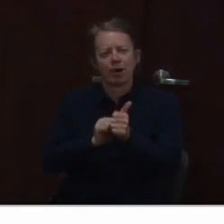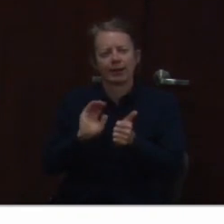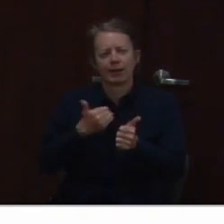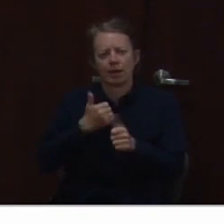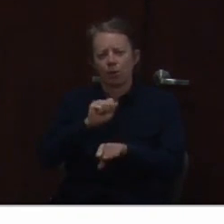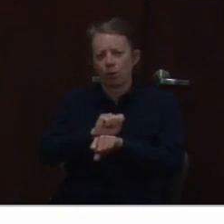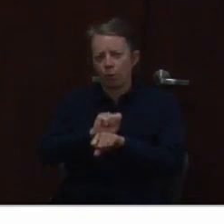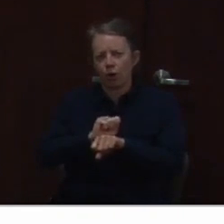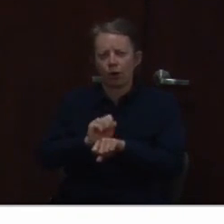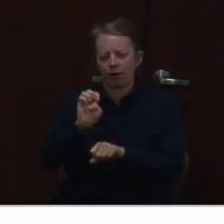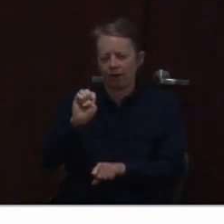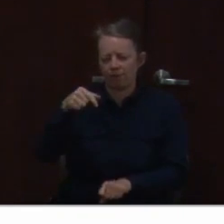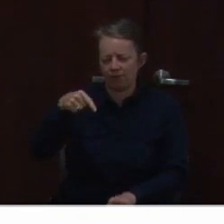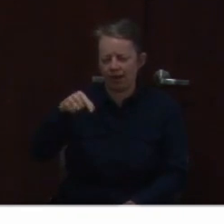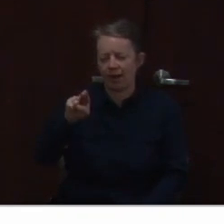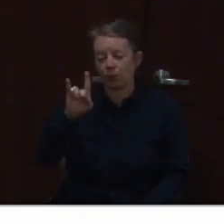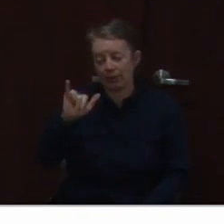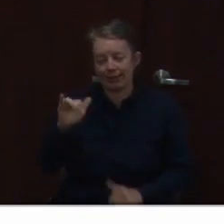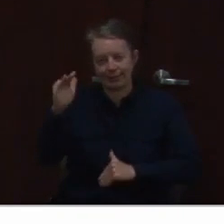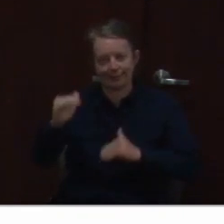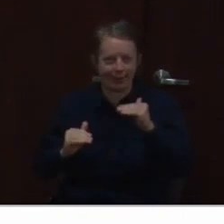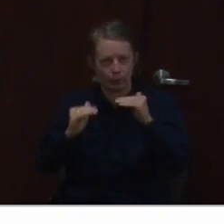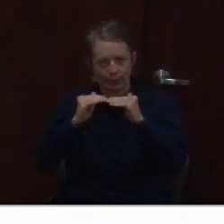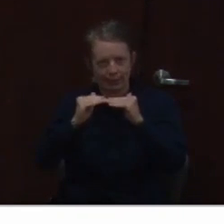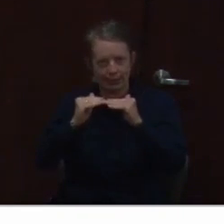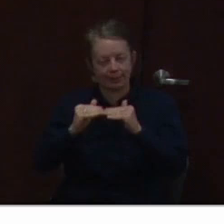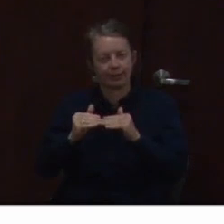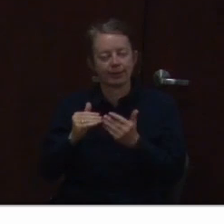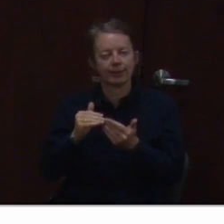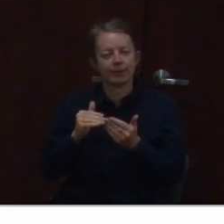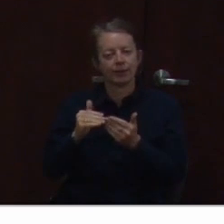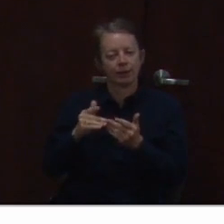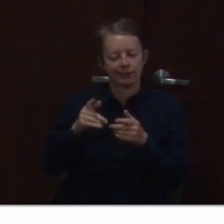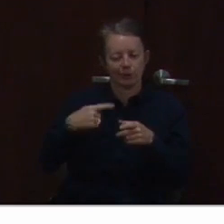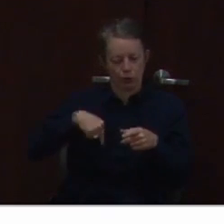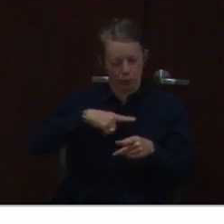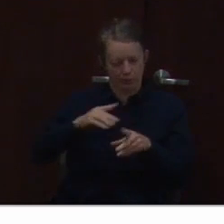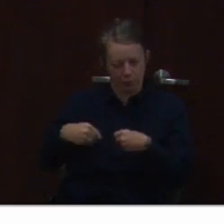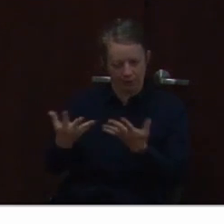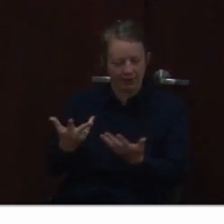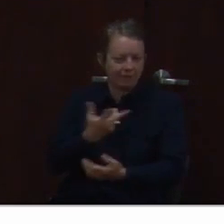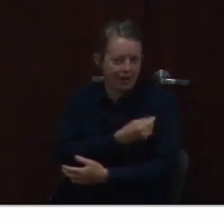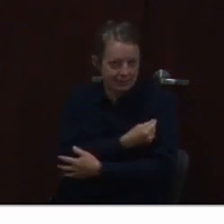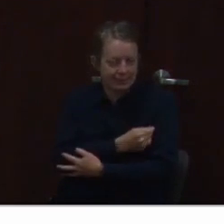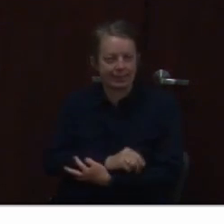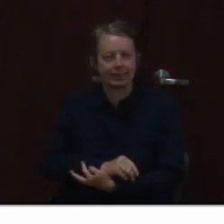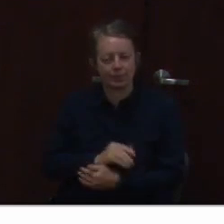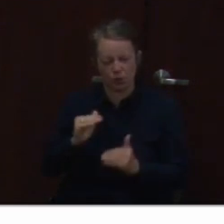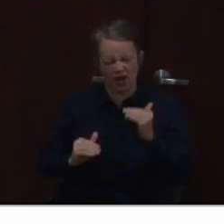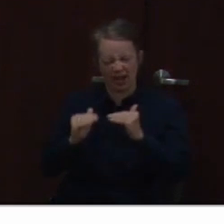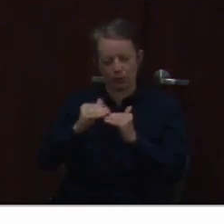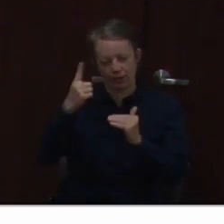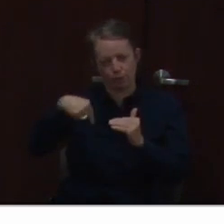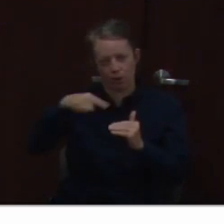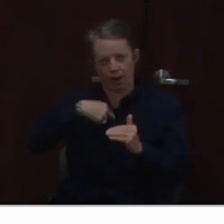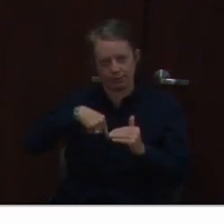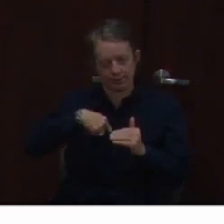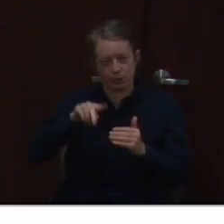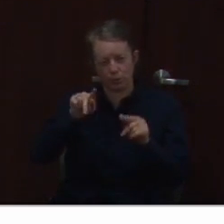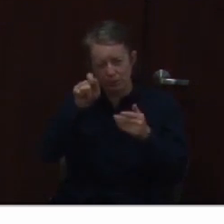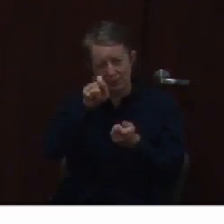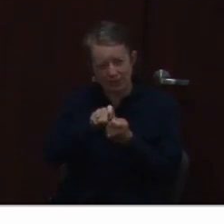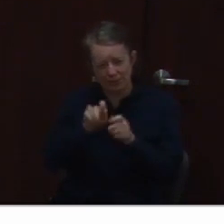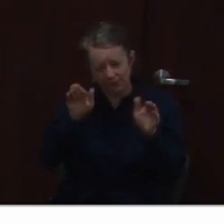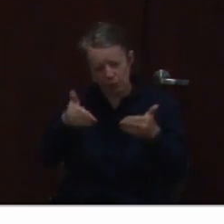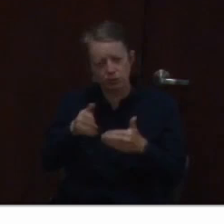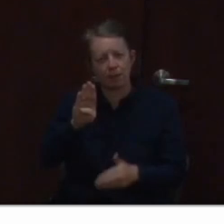work as a vaccine provider, and what you see here is specific to Buncombe County HHS